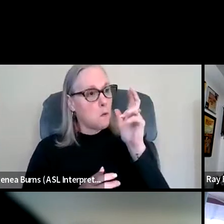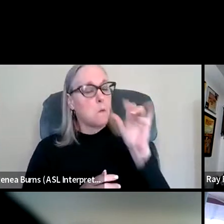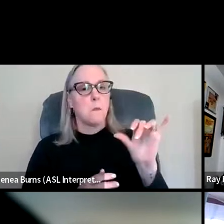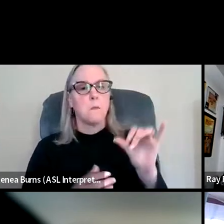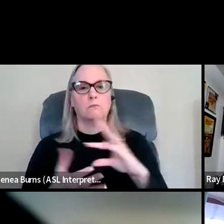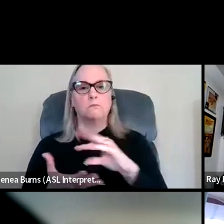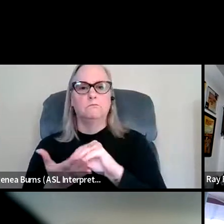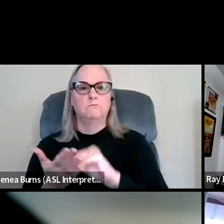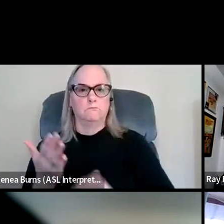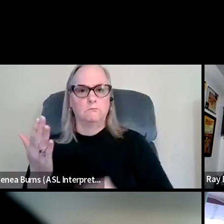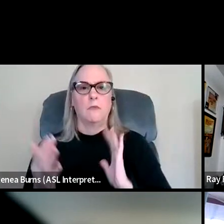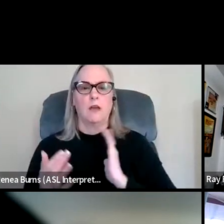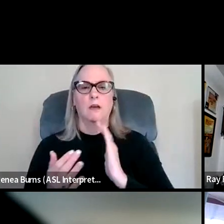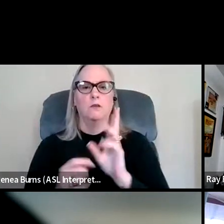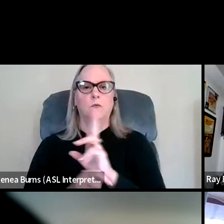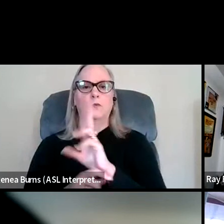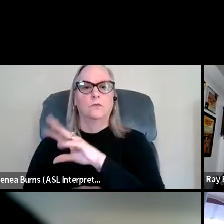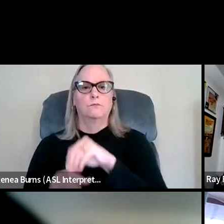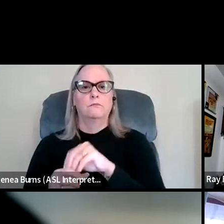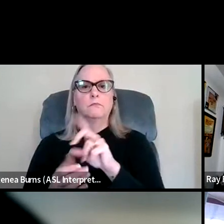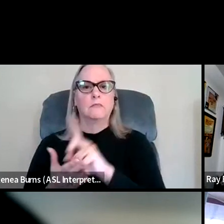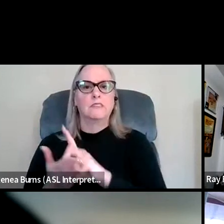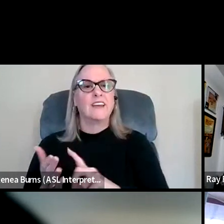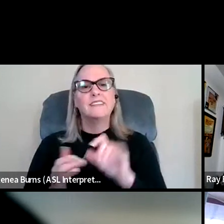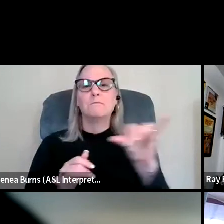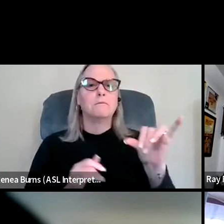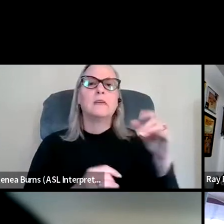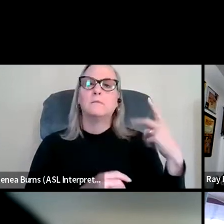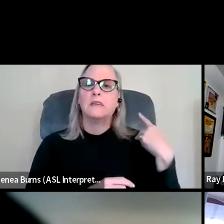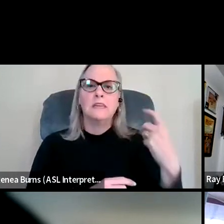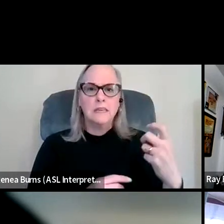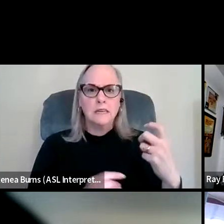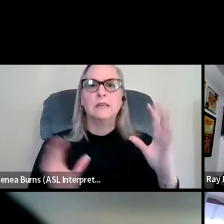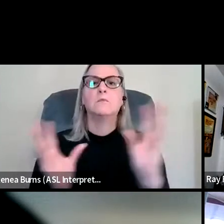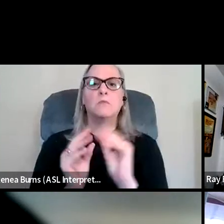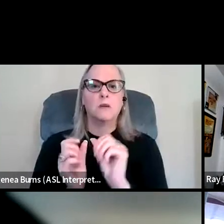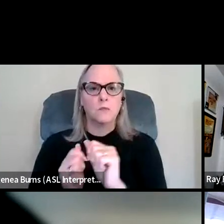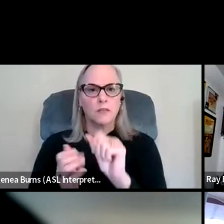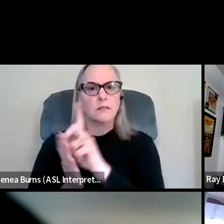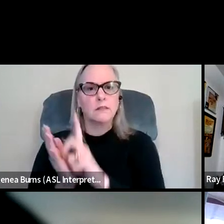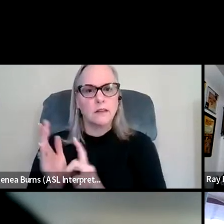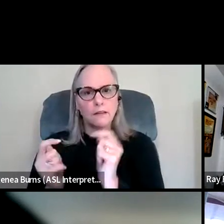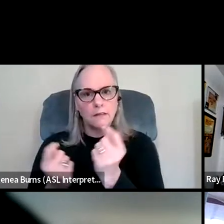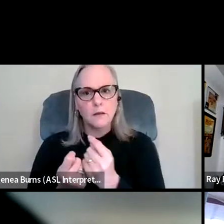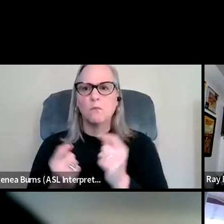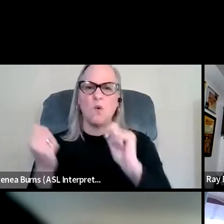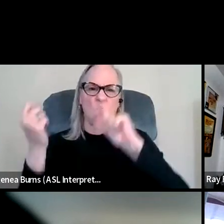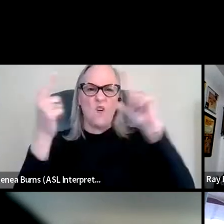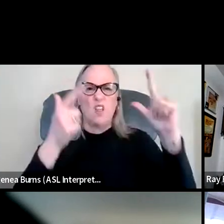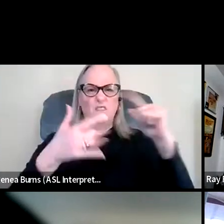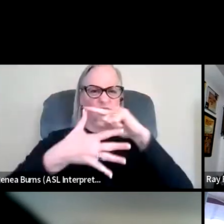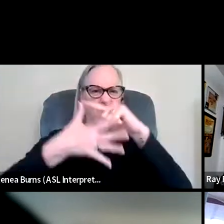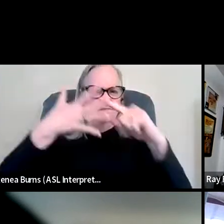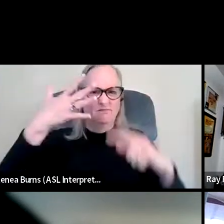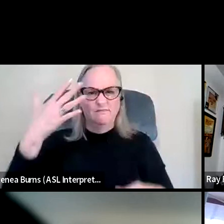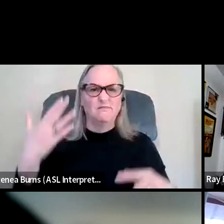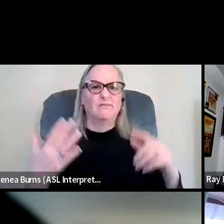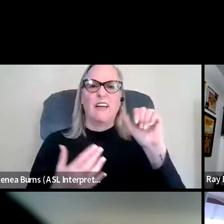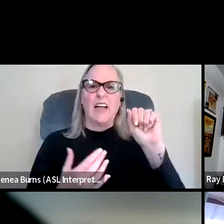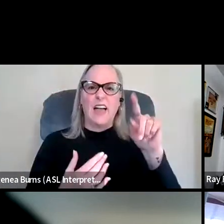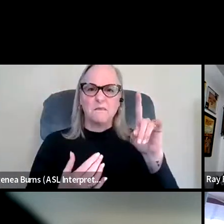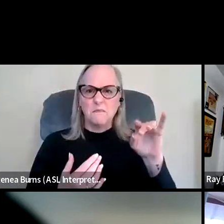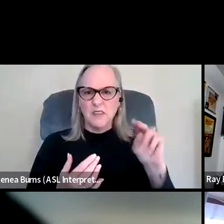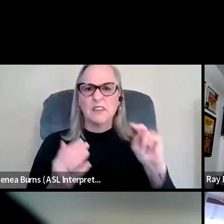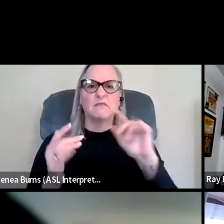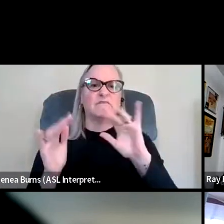with, physical education and all the areas, administrators, all up and down throughout the building. So what we